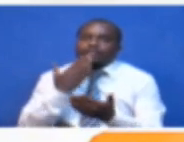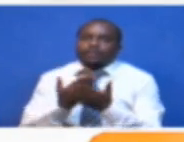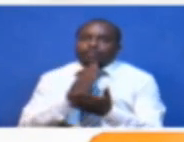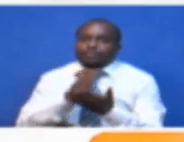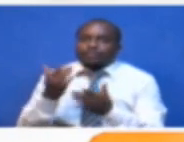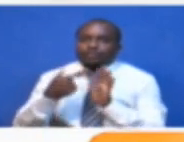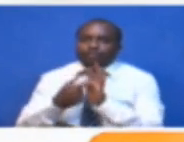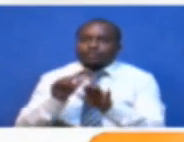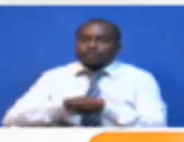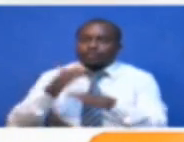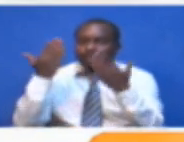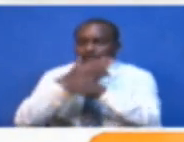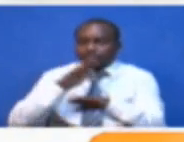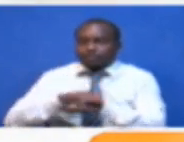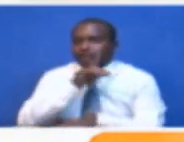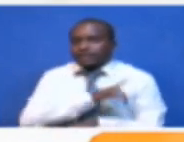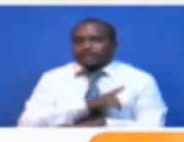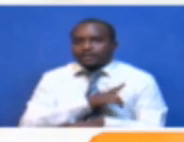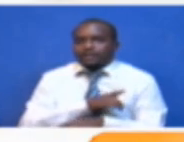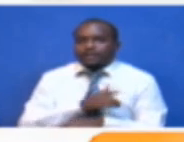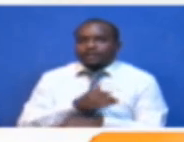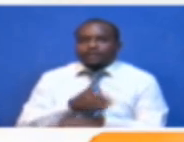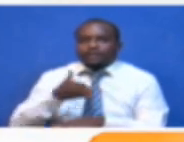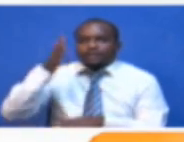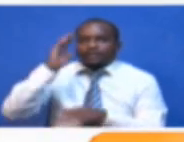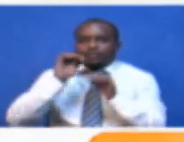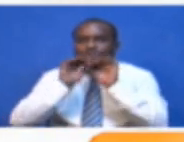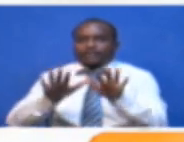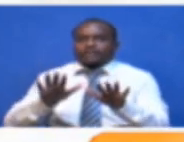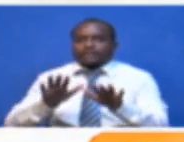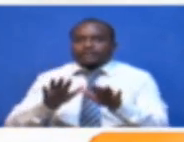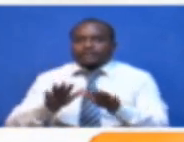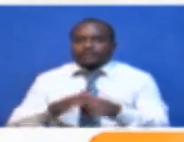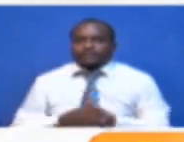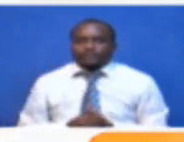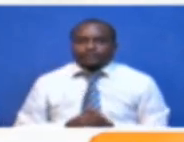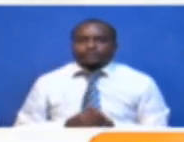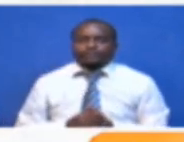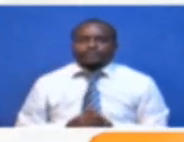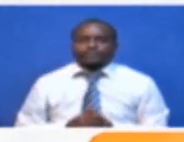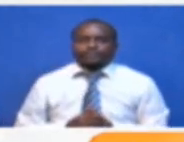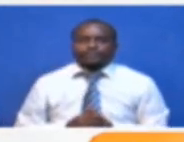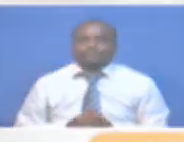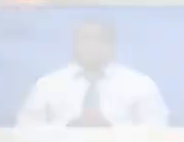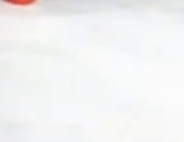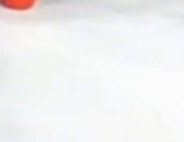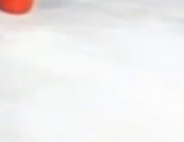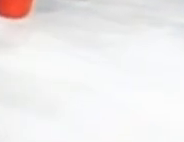Good night. Good luck. God bless this amazing country of ours.